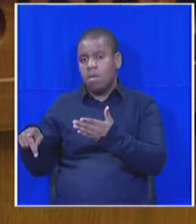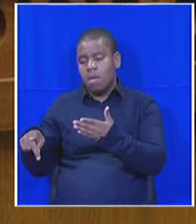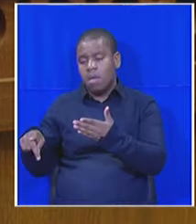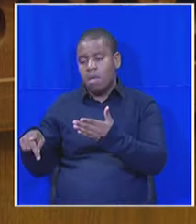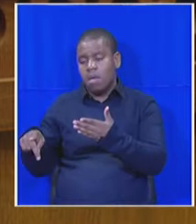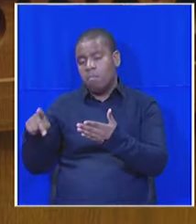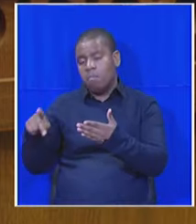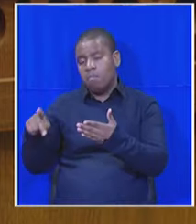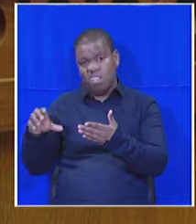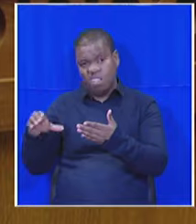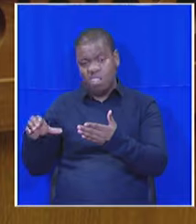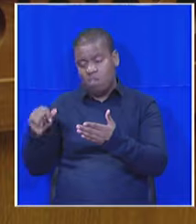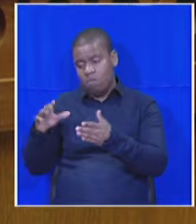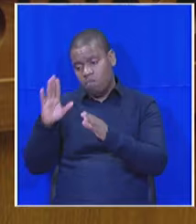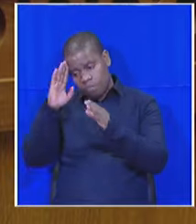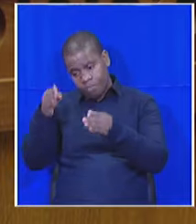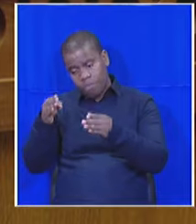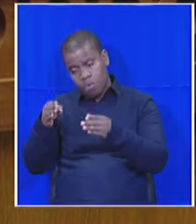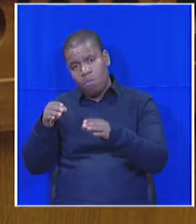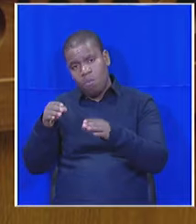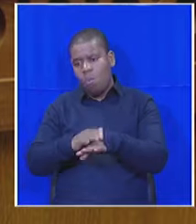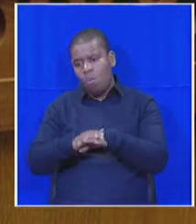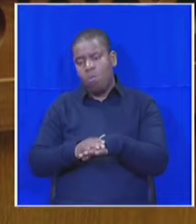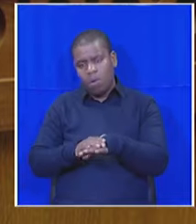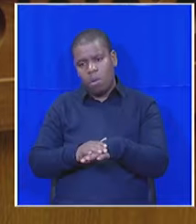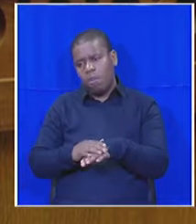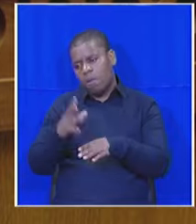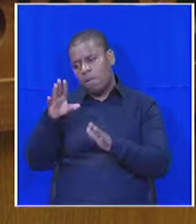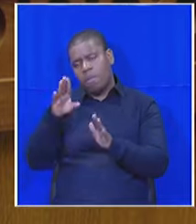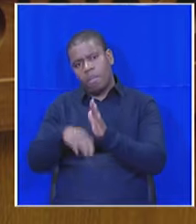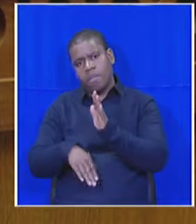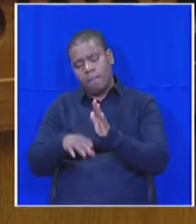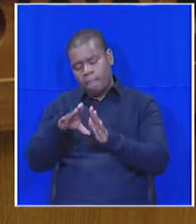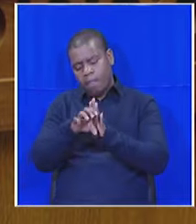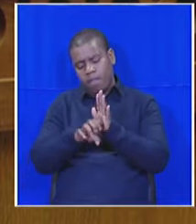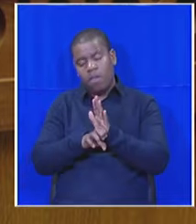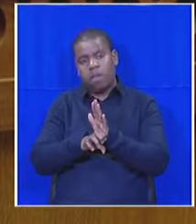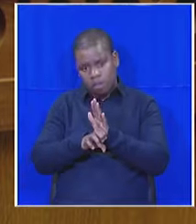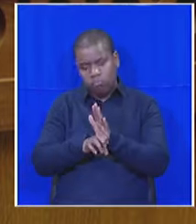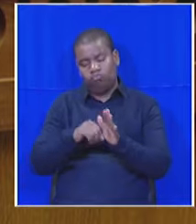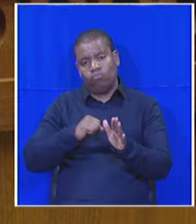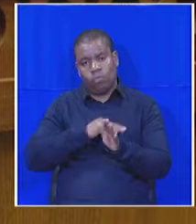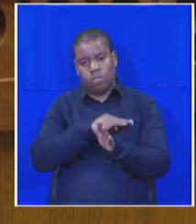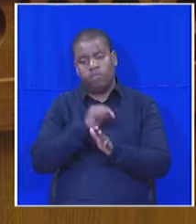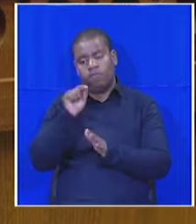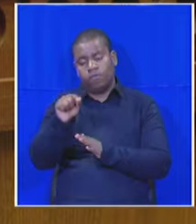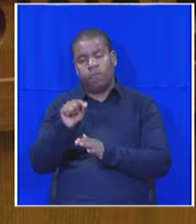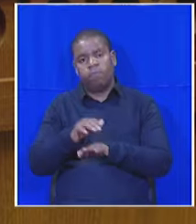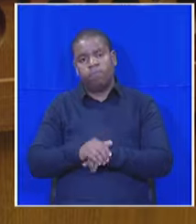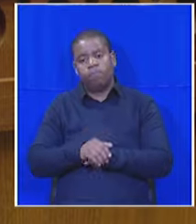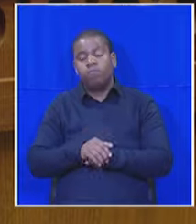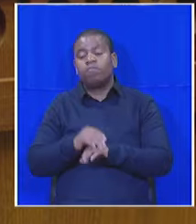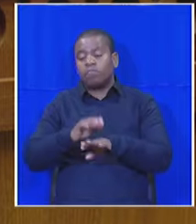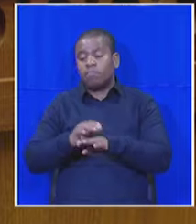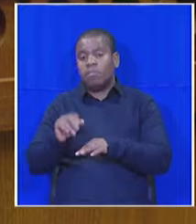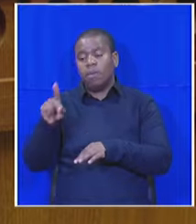Commission. A very uncomfortable position for many less than ethical public servants. The Public Service Commission runs